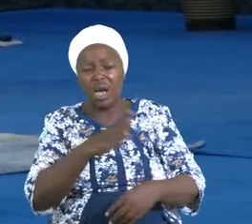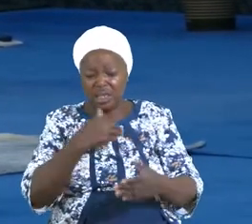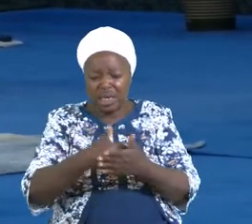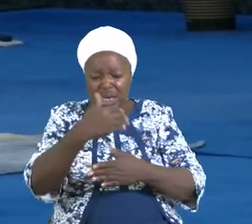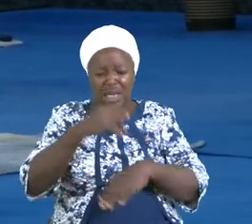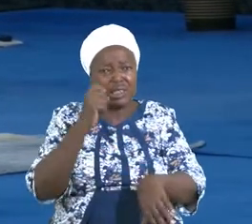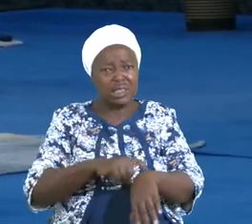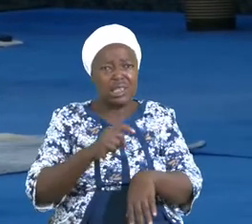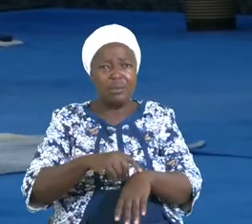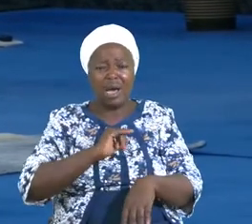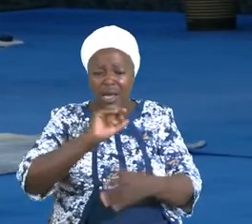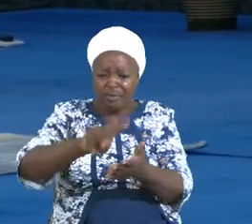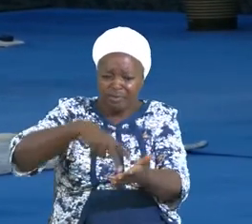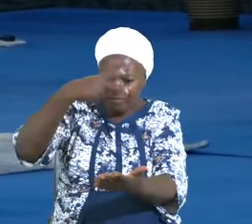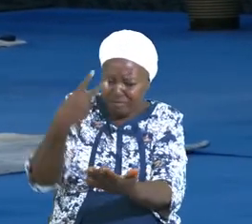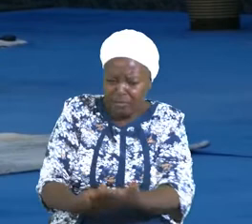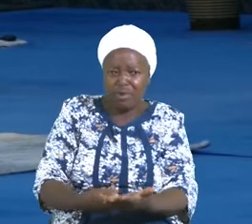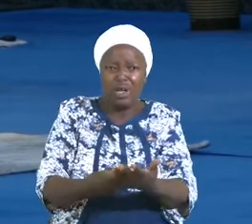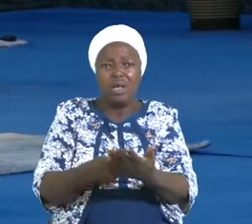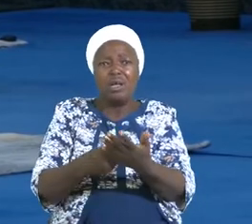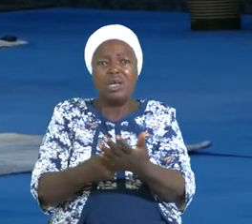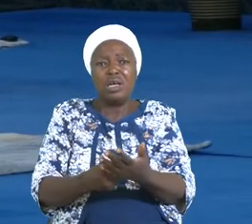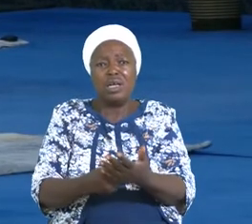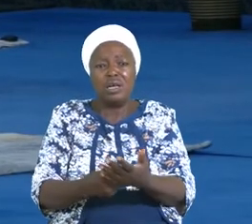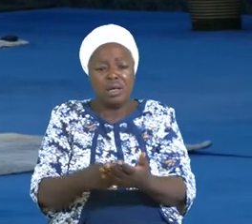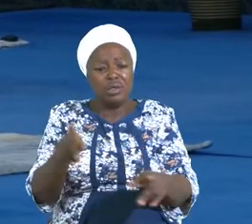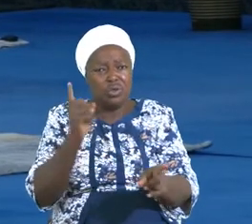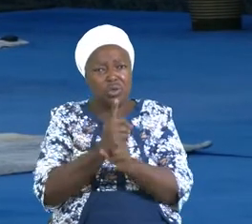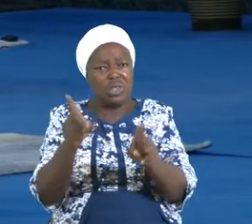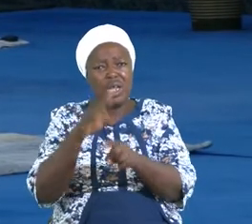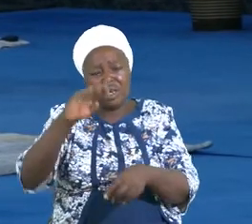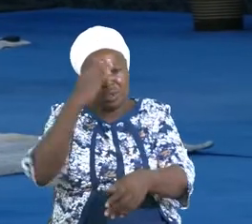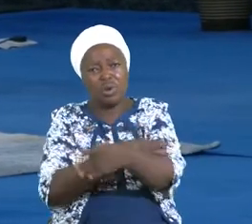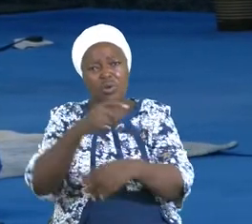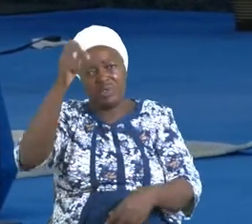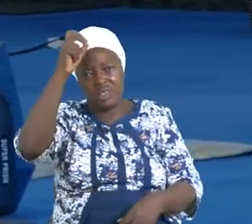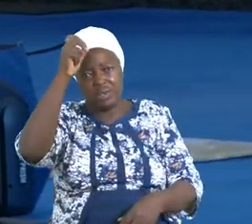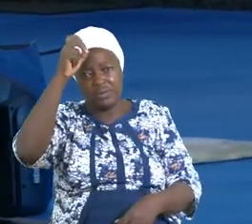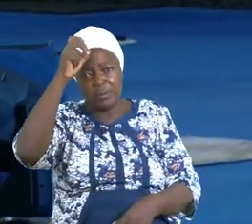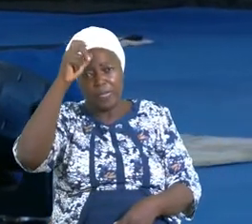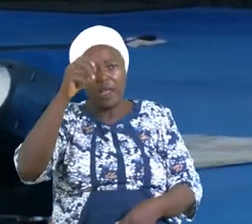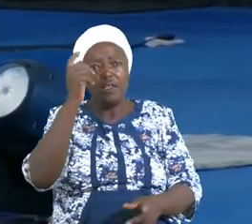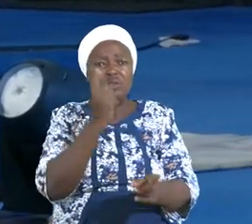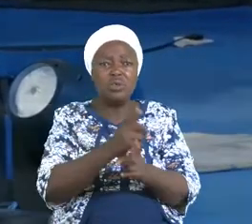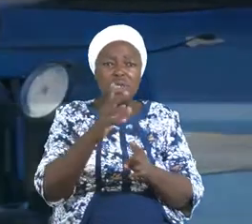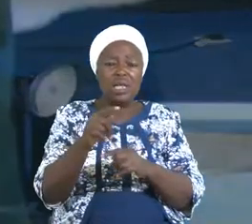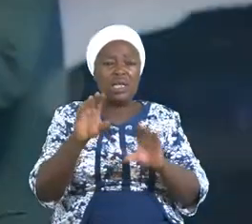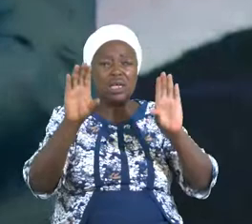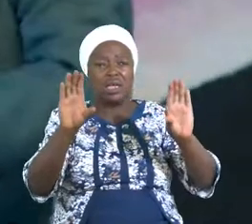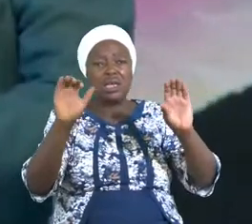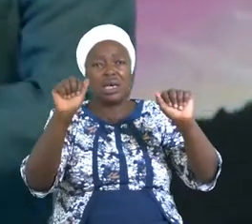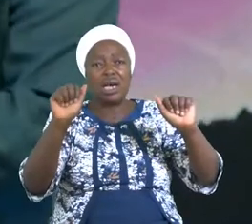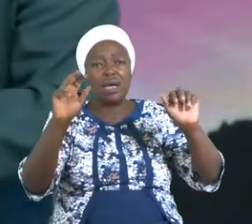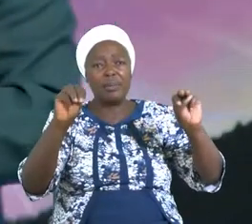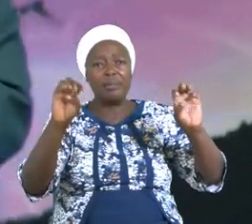I talk like a son of the devil, like a chameleon. I take up